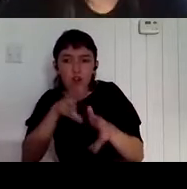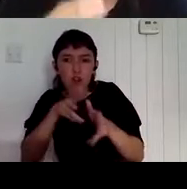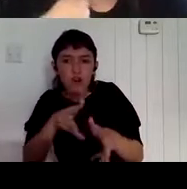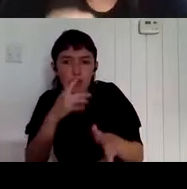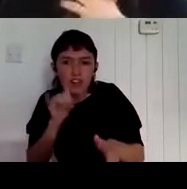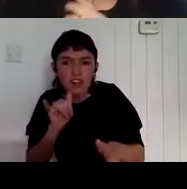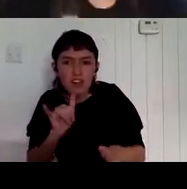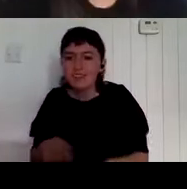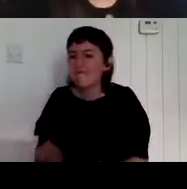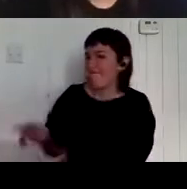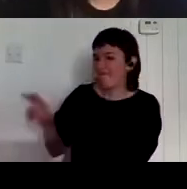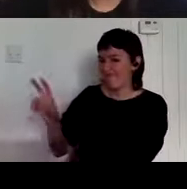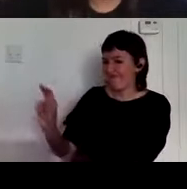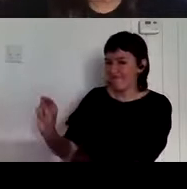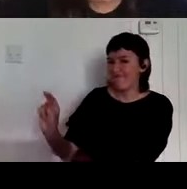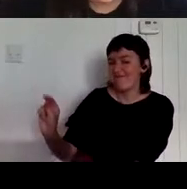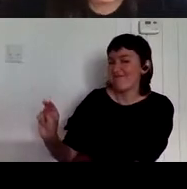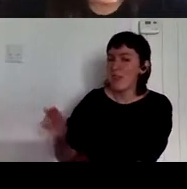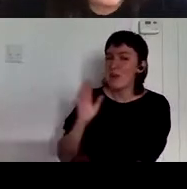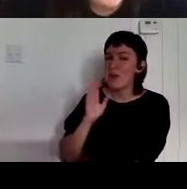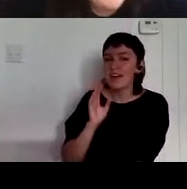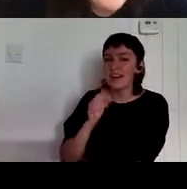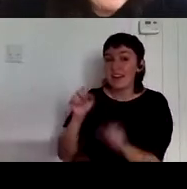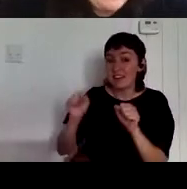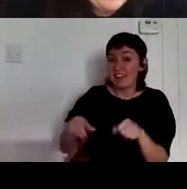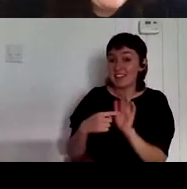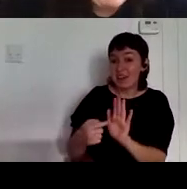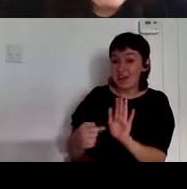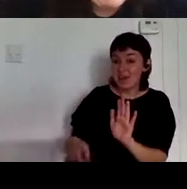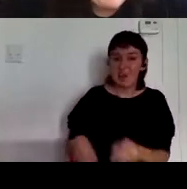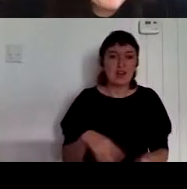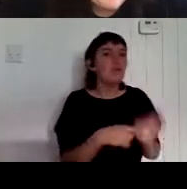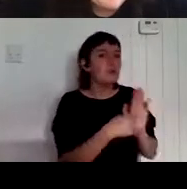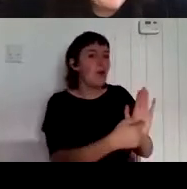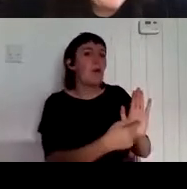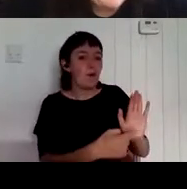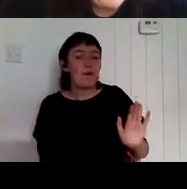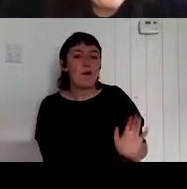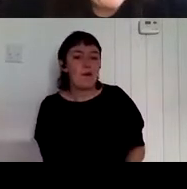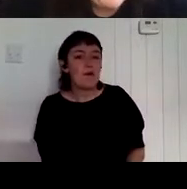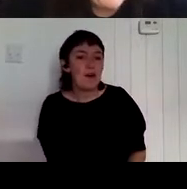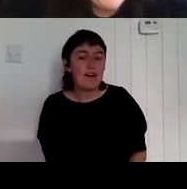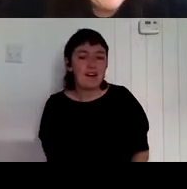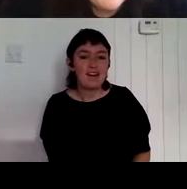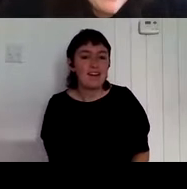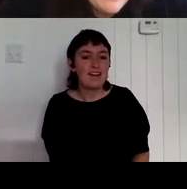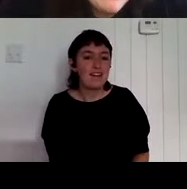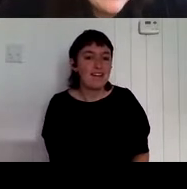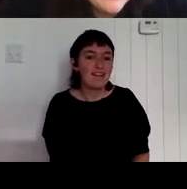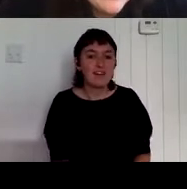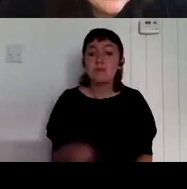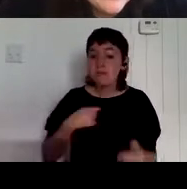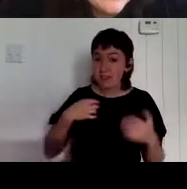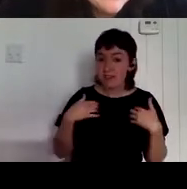know you're getting it. We show them because it's so wild Yes, we can do that. But I had a bunch of things of what it, so